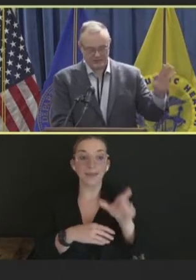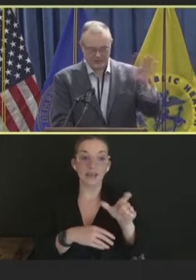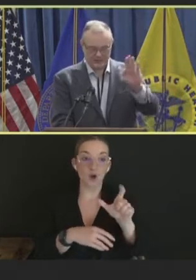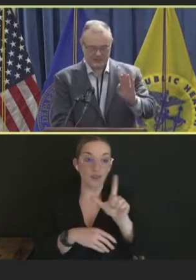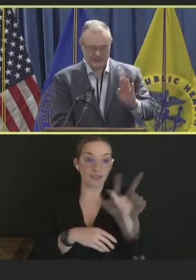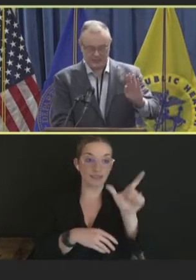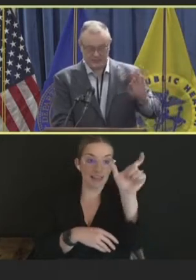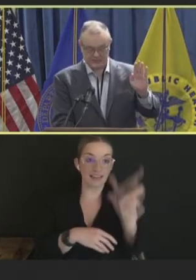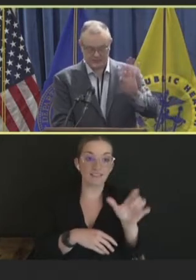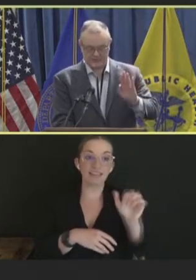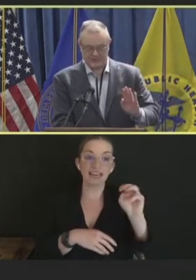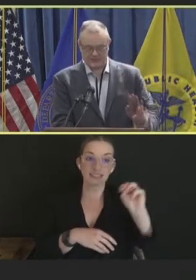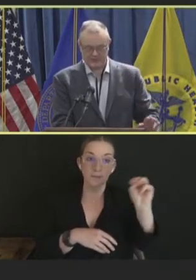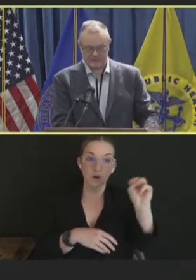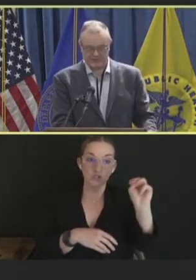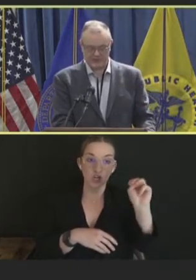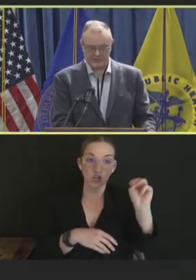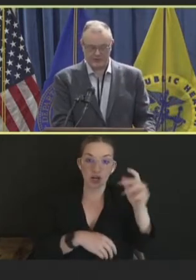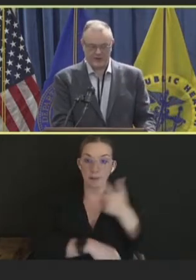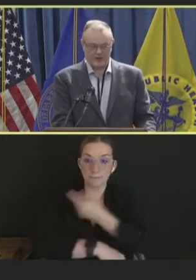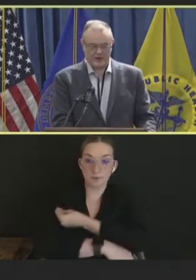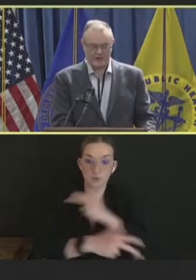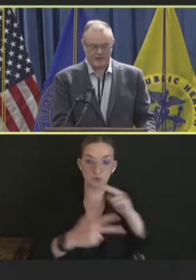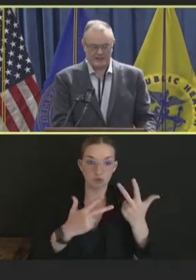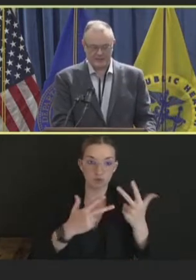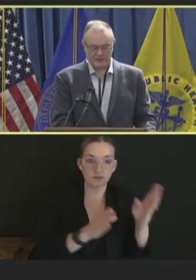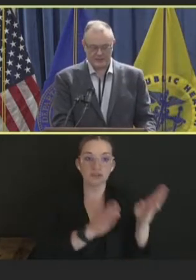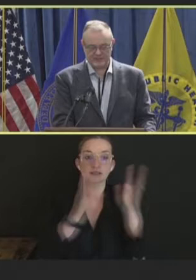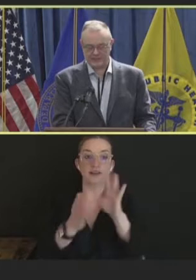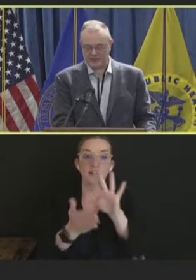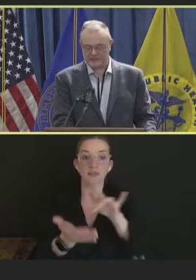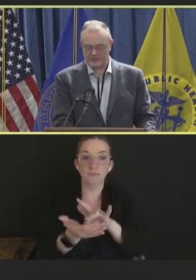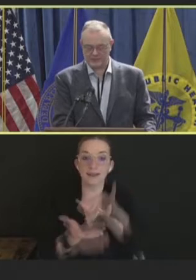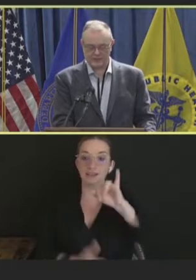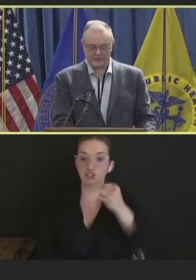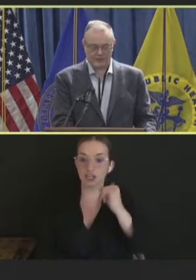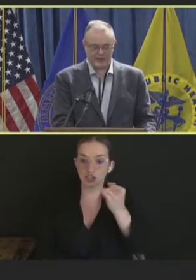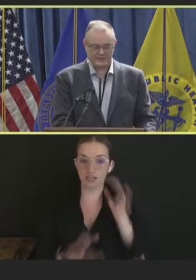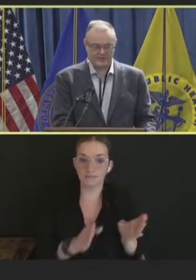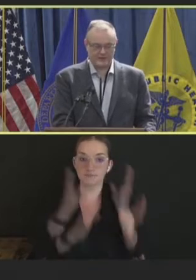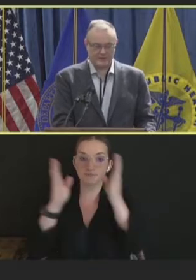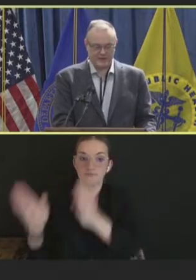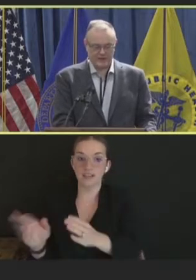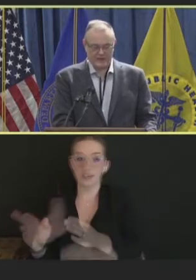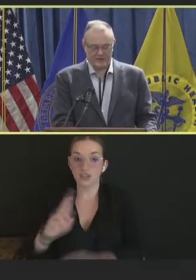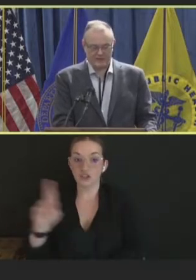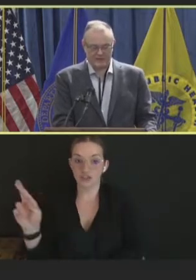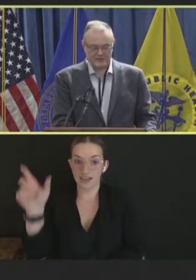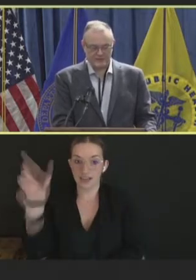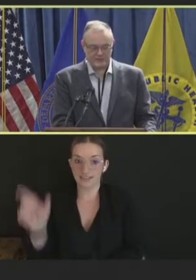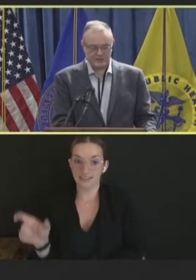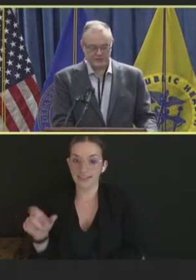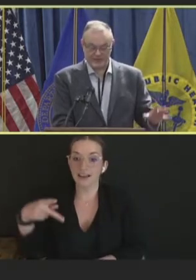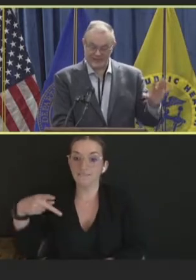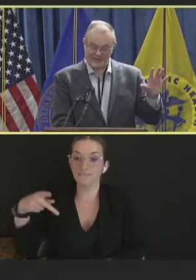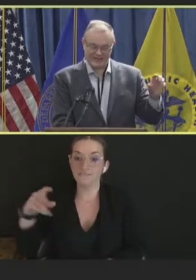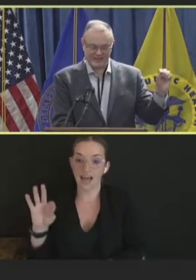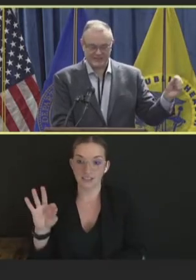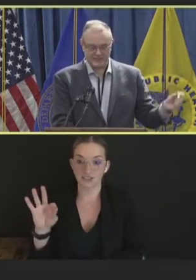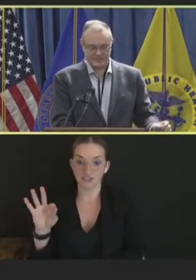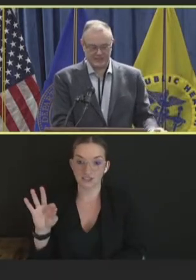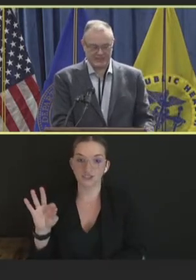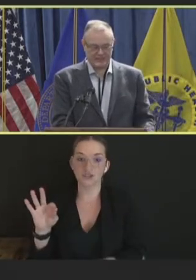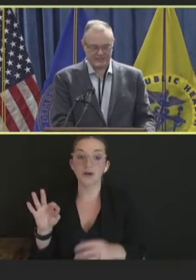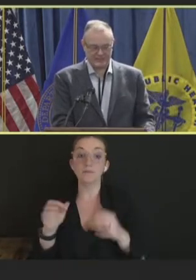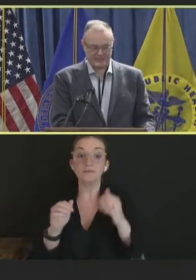Moderna boost. The panels to the middle are the Janssen boost, and the panels to the right are the Pfizer boost. Within